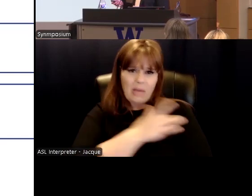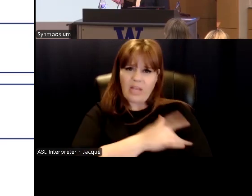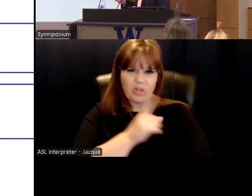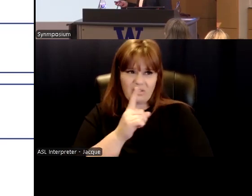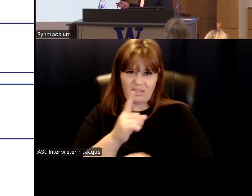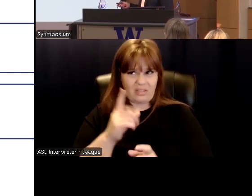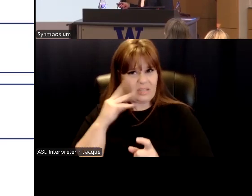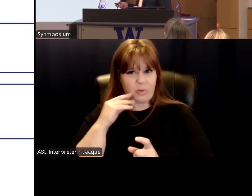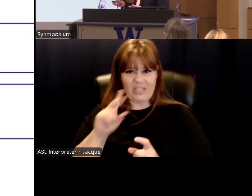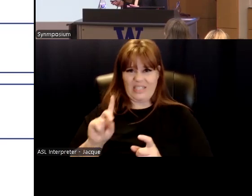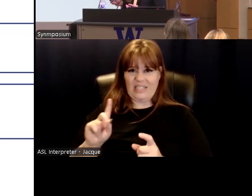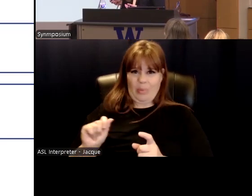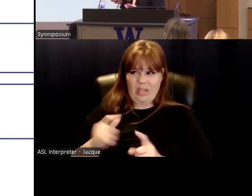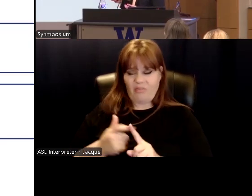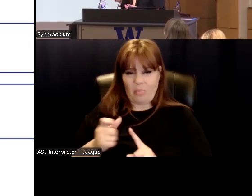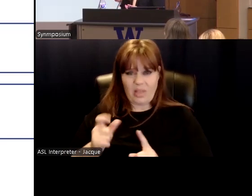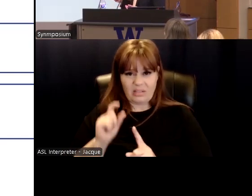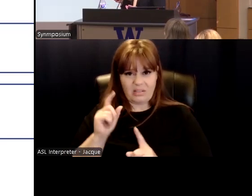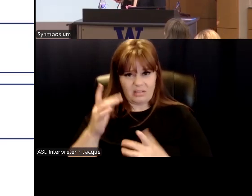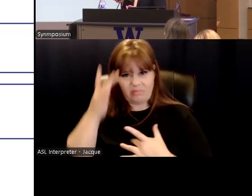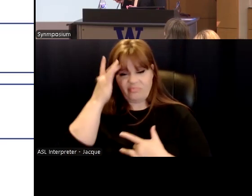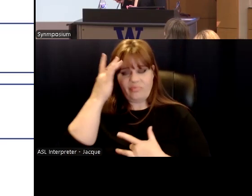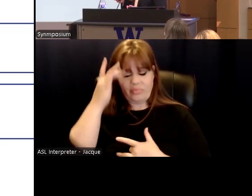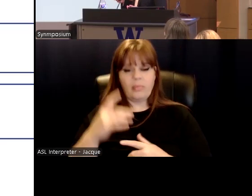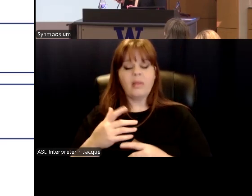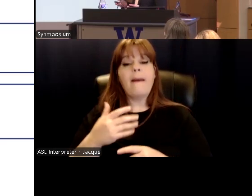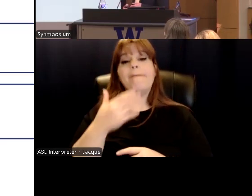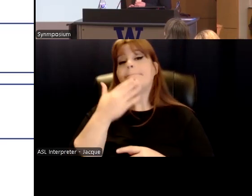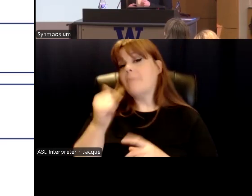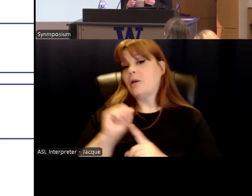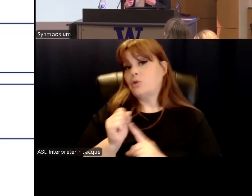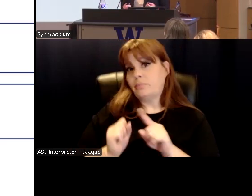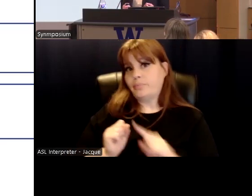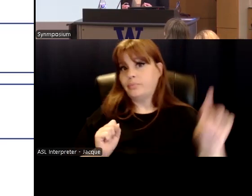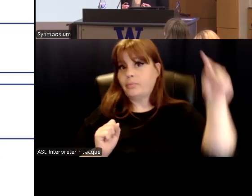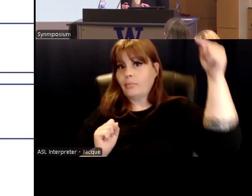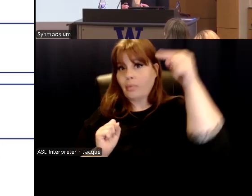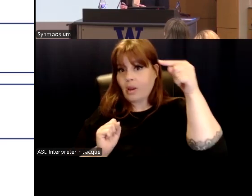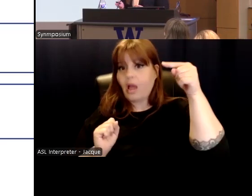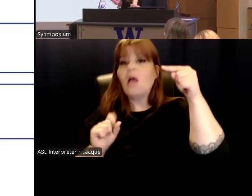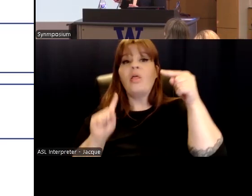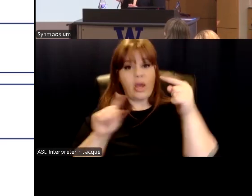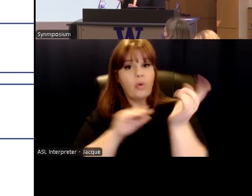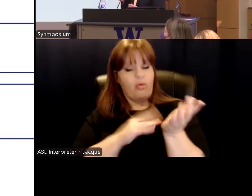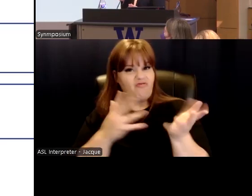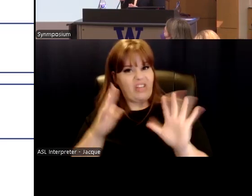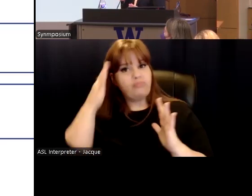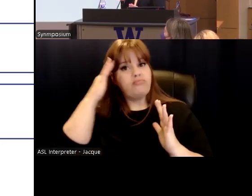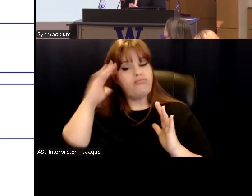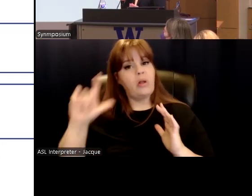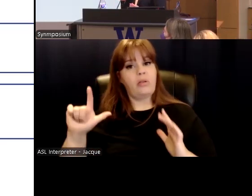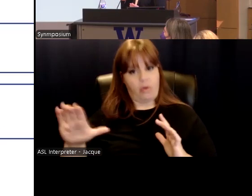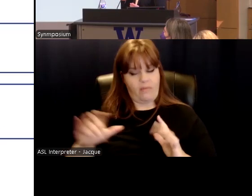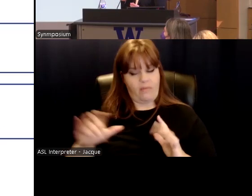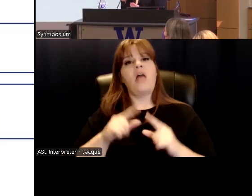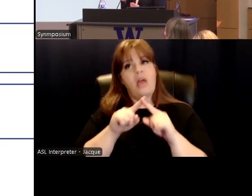you can imagine. In a better case scenario, they present to a clinician who is familiar with long COVID, at which point they are then referred